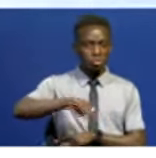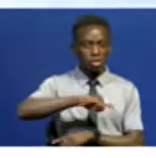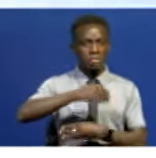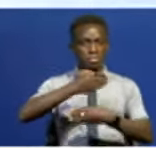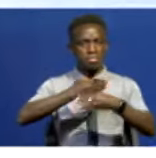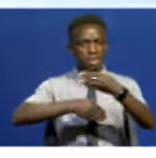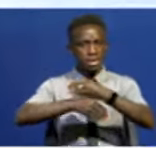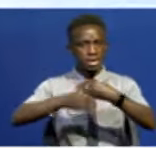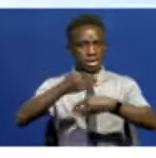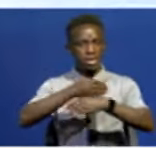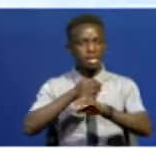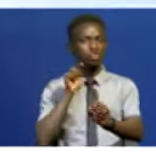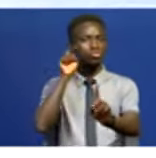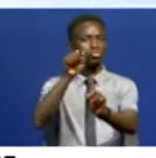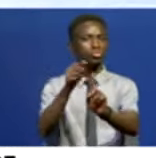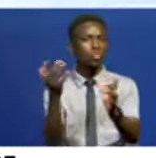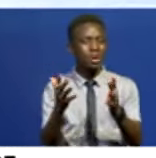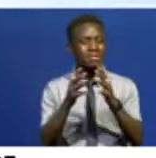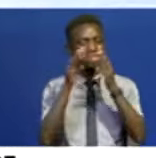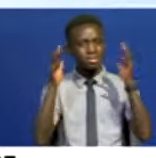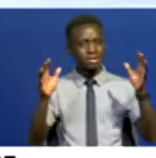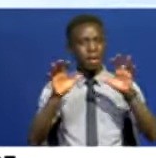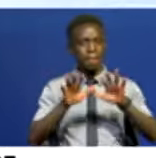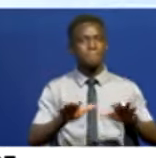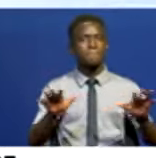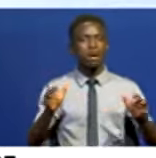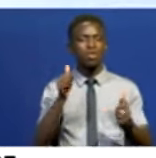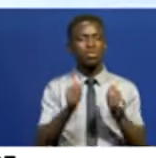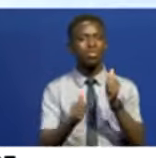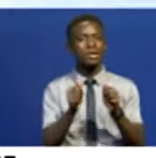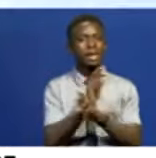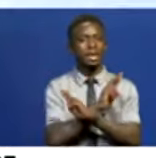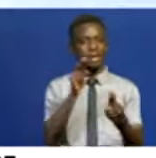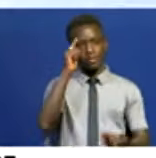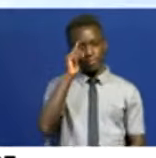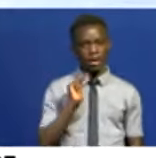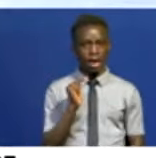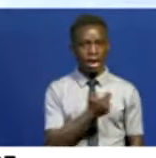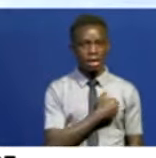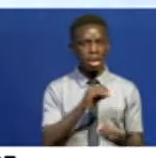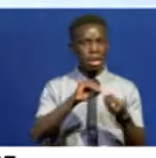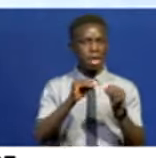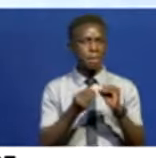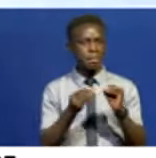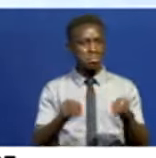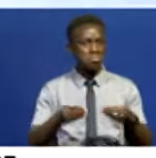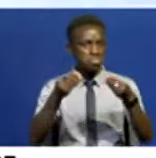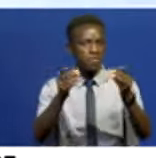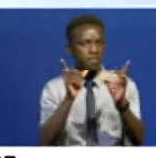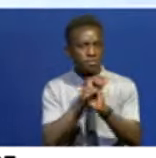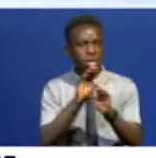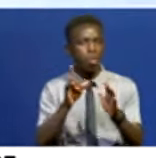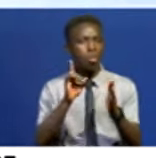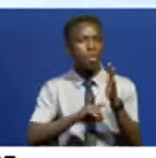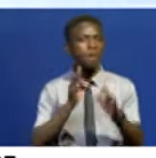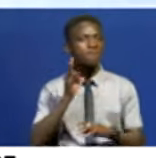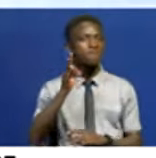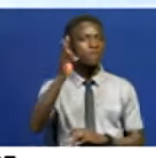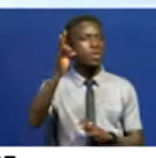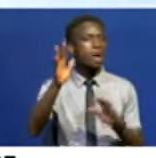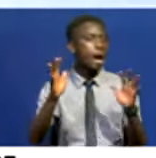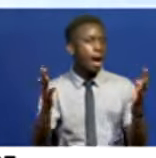the greater market that's available to us. I have given you statistics about what the future looks like, and